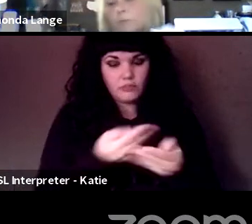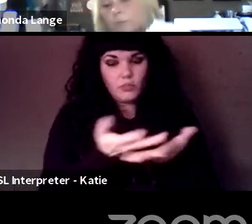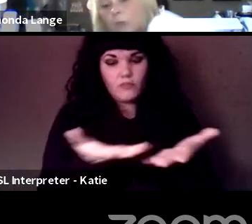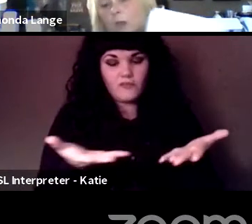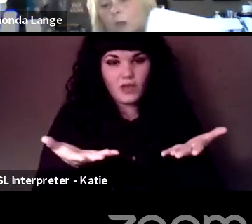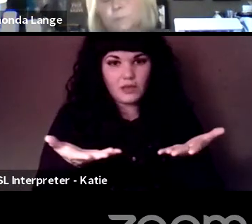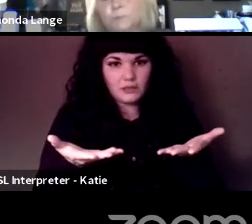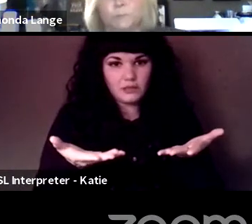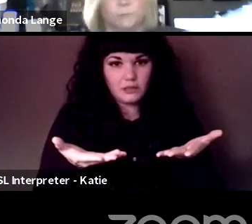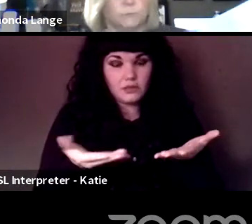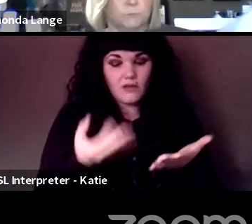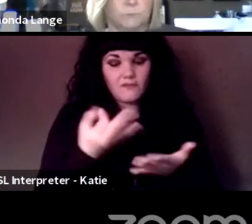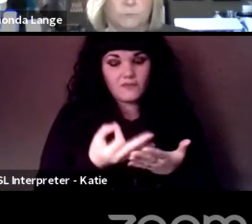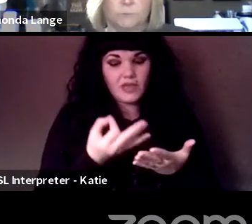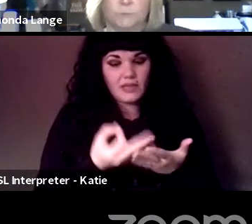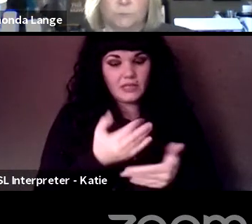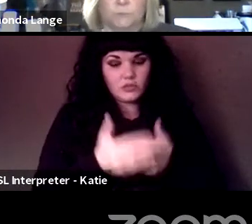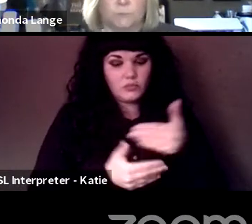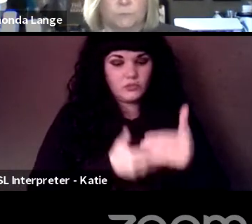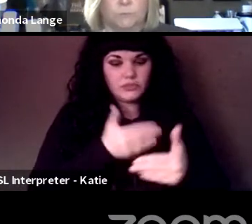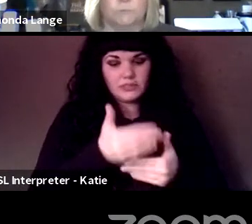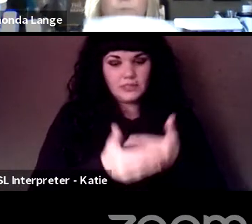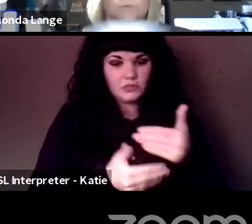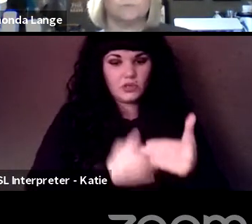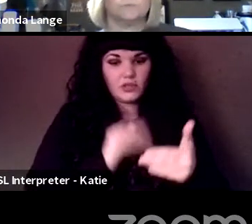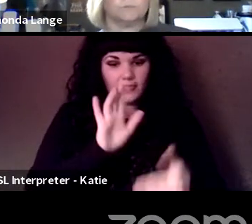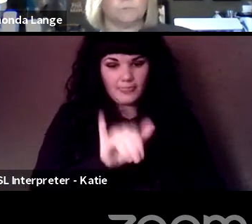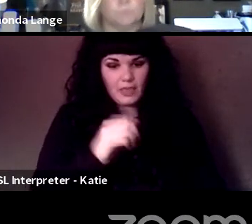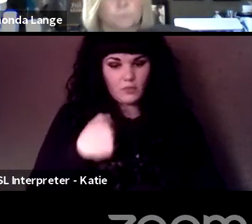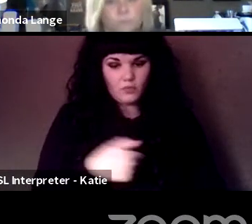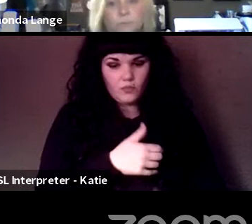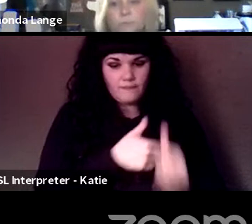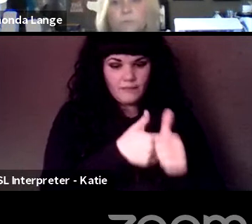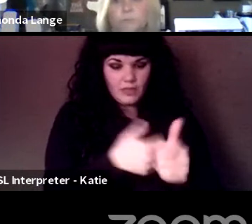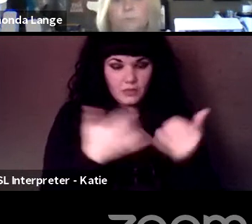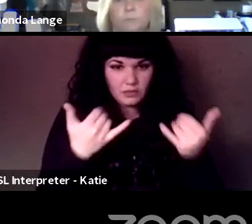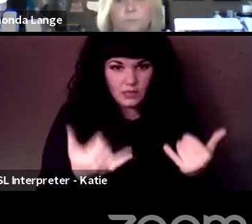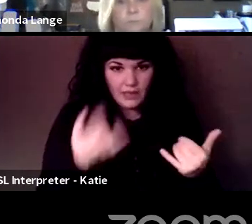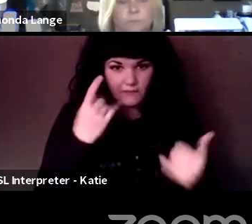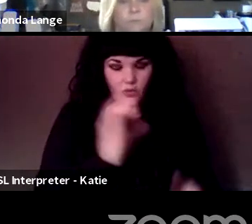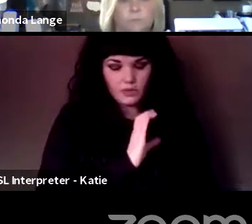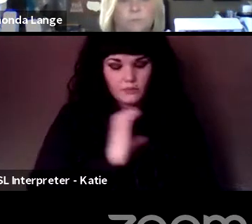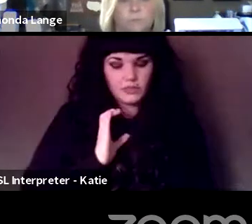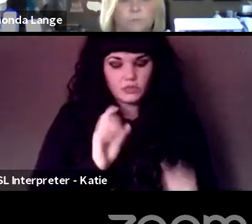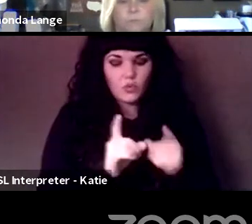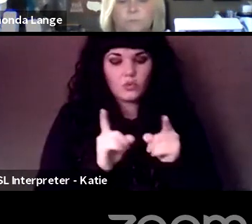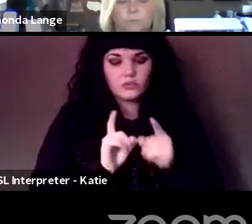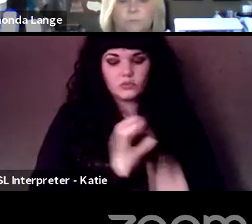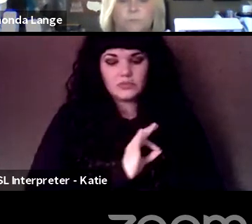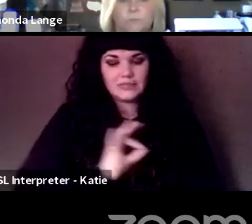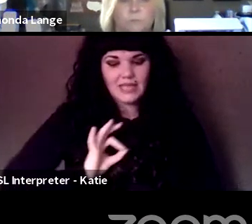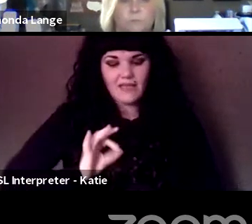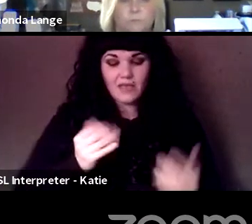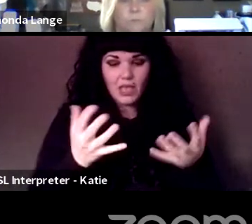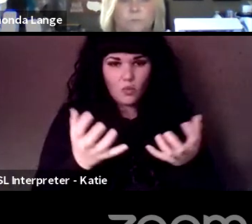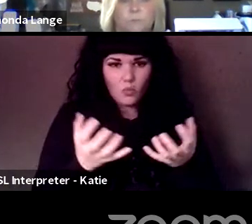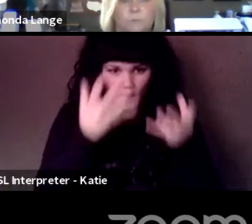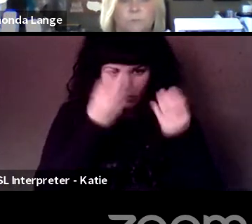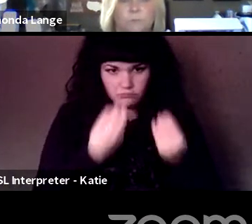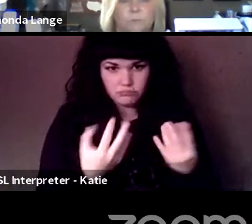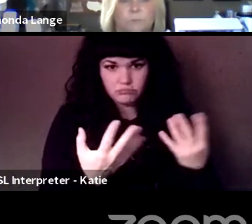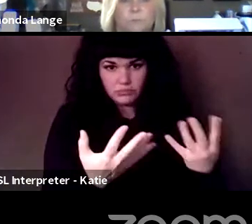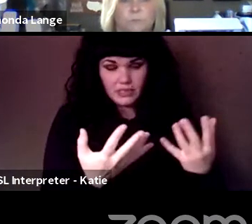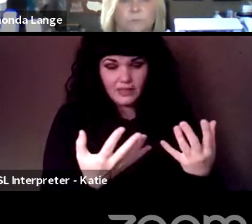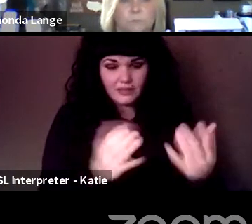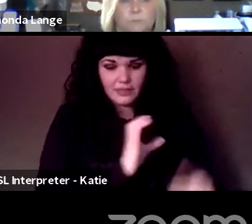currently in effect for the commission and the staff. Mostly, I wanted the commissioners to be aware of the process